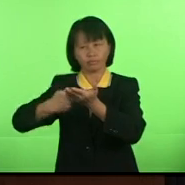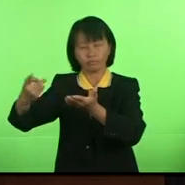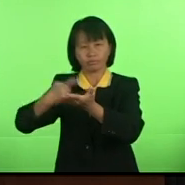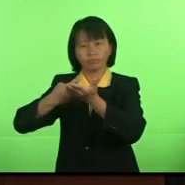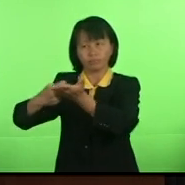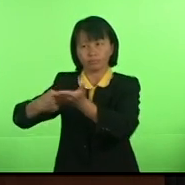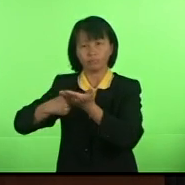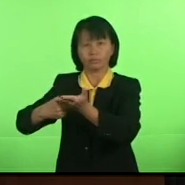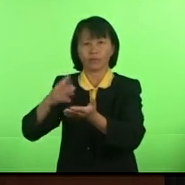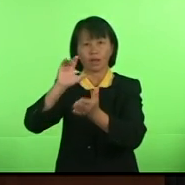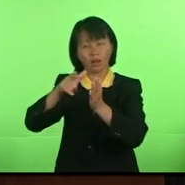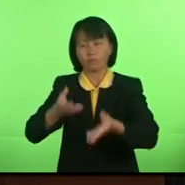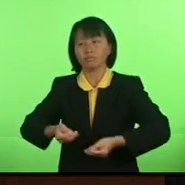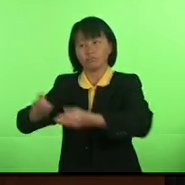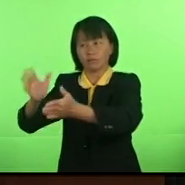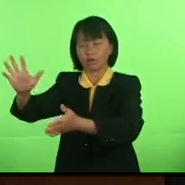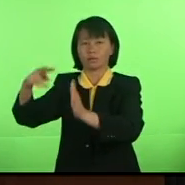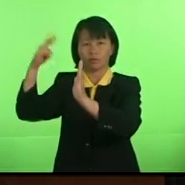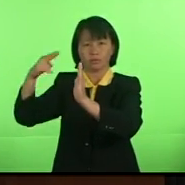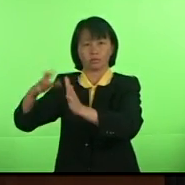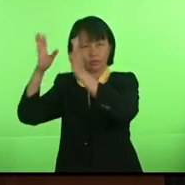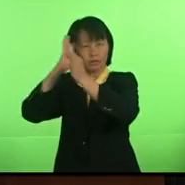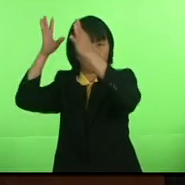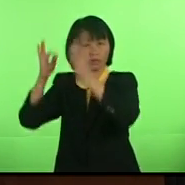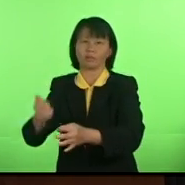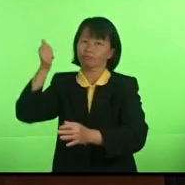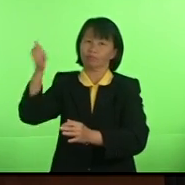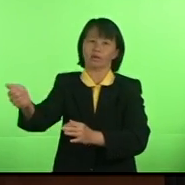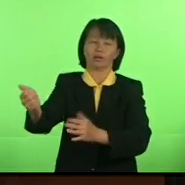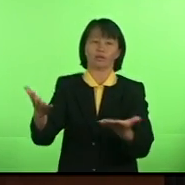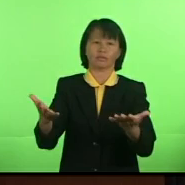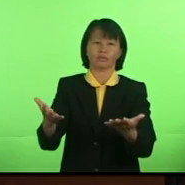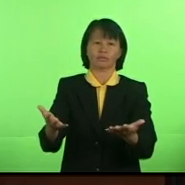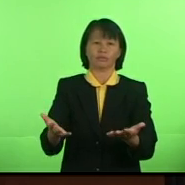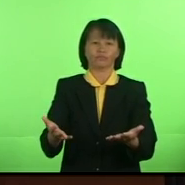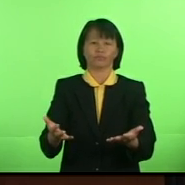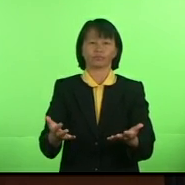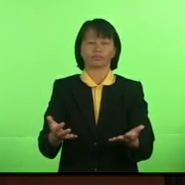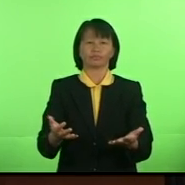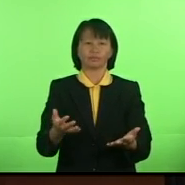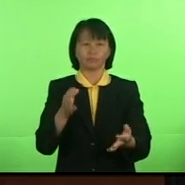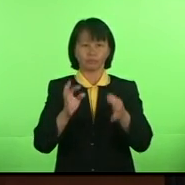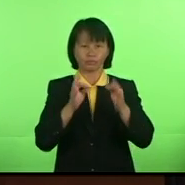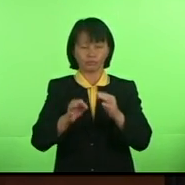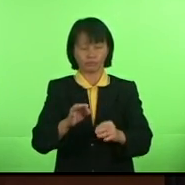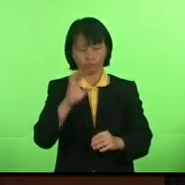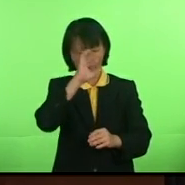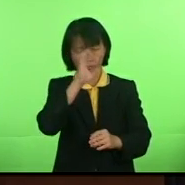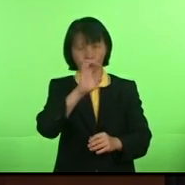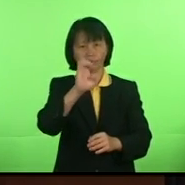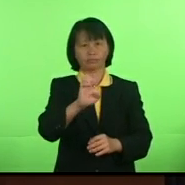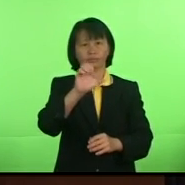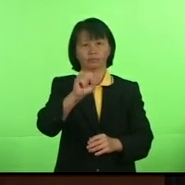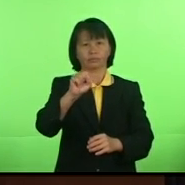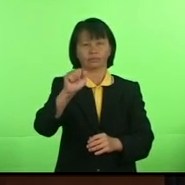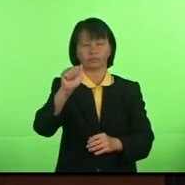and lets the readers decide for themselves. So while researching your essay topic, you are